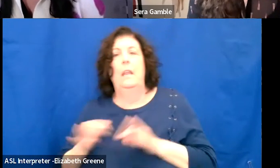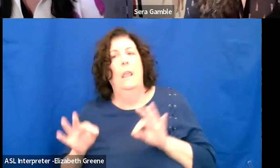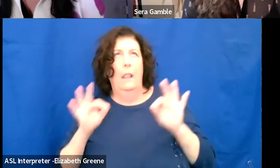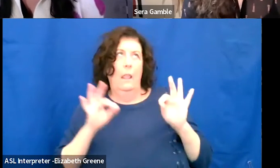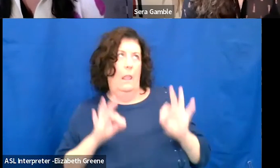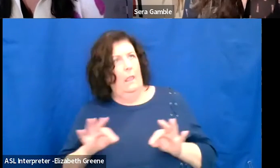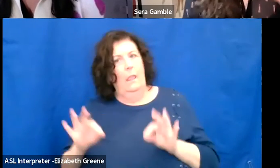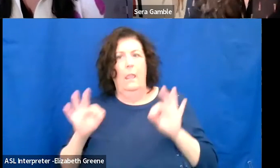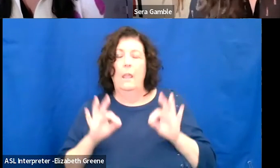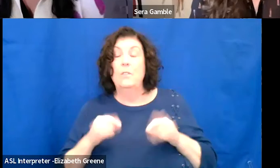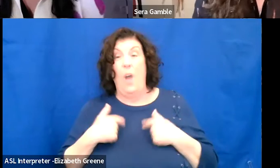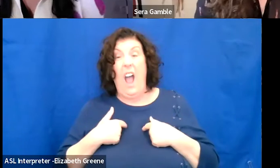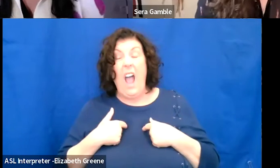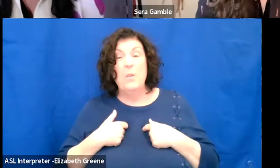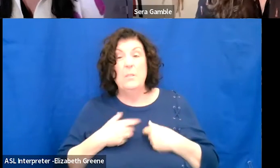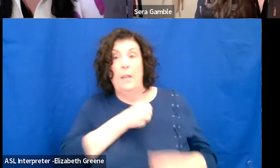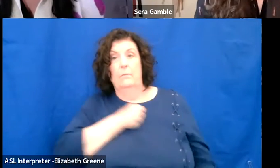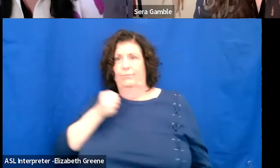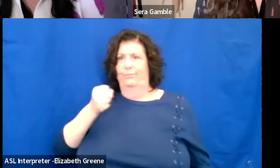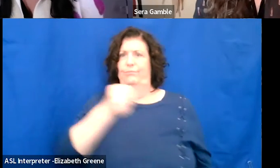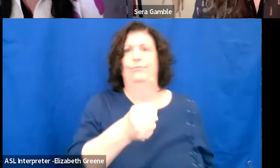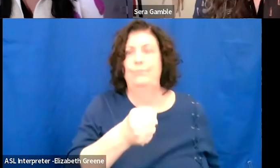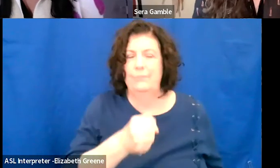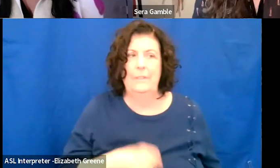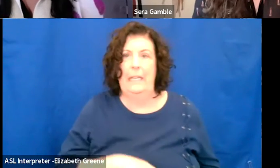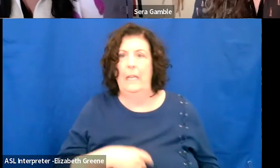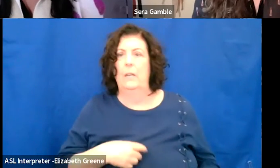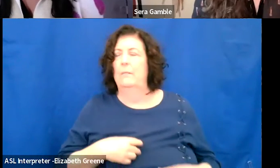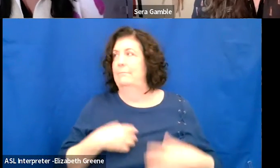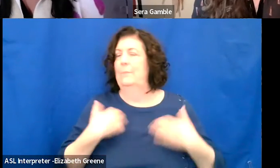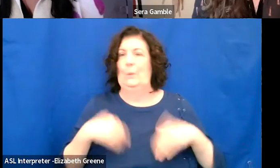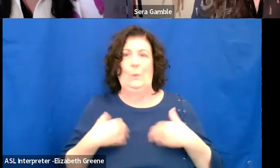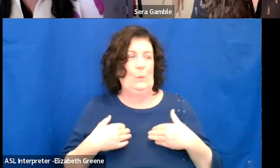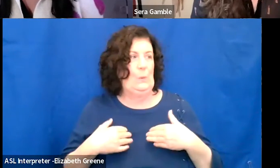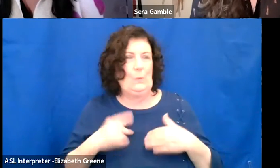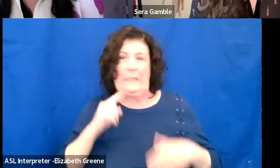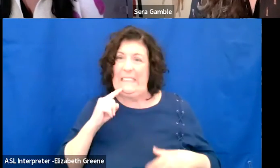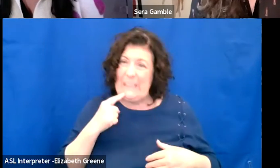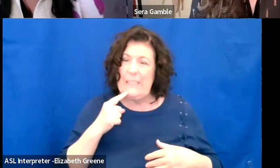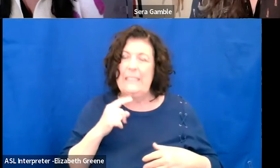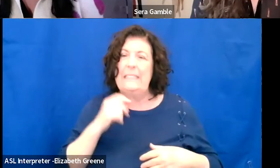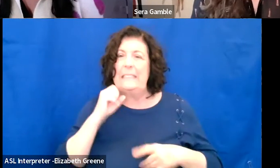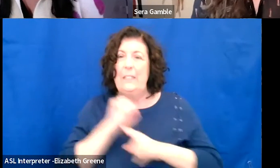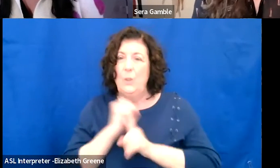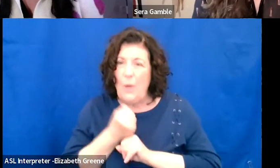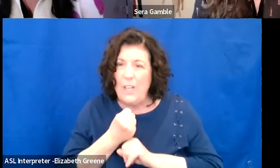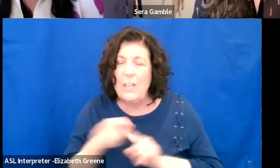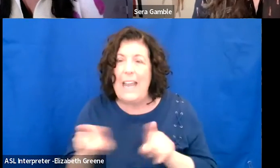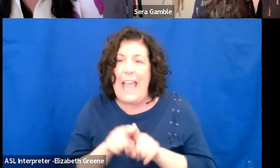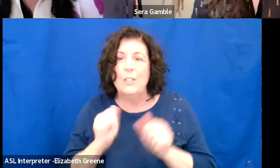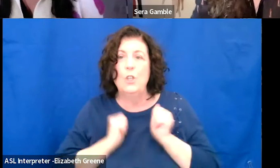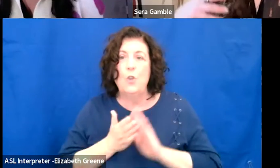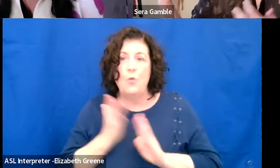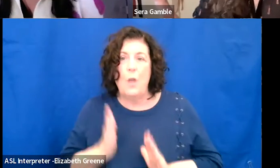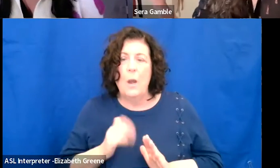not unsupervised. I mean, John knew how to give you enough to understand what your